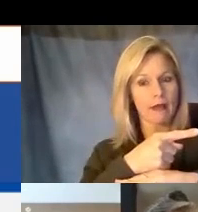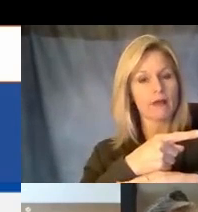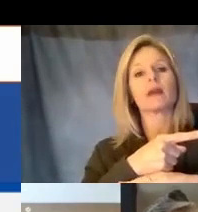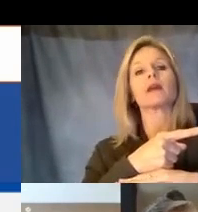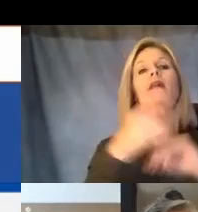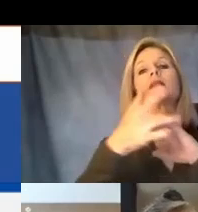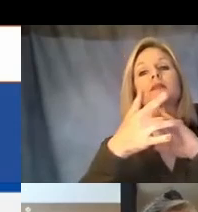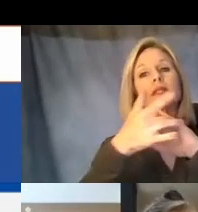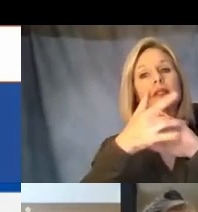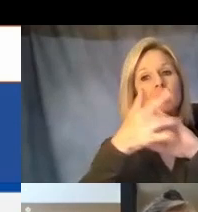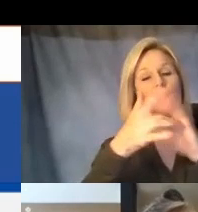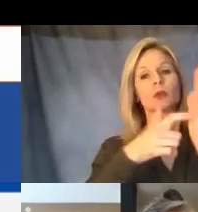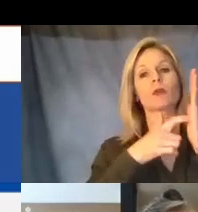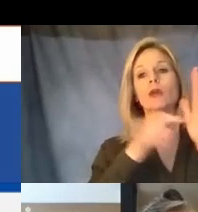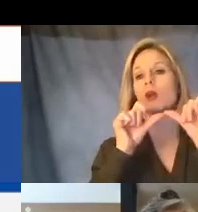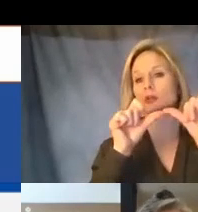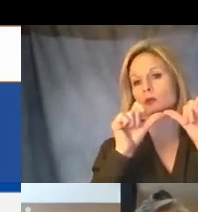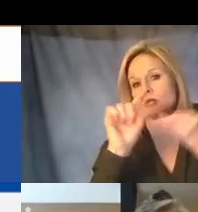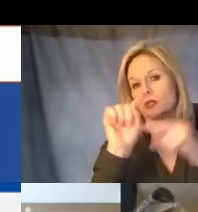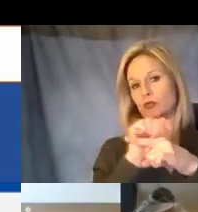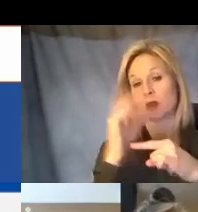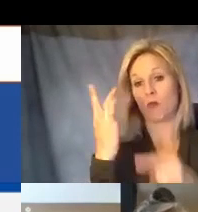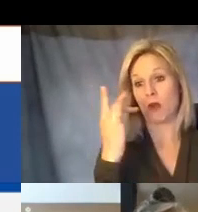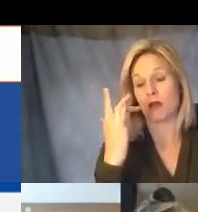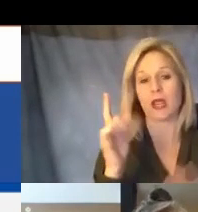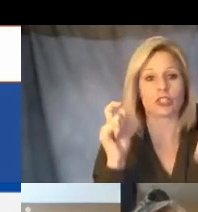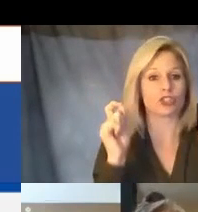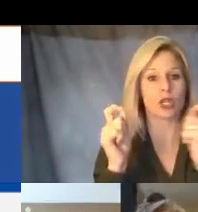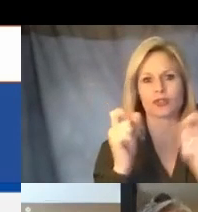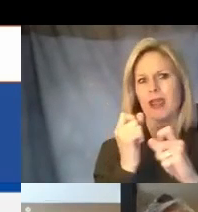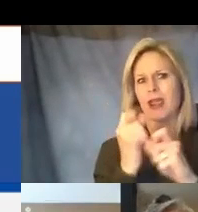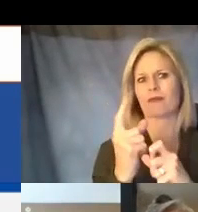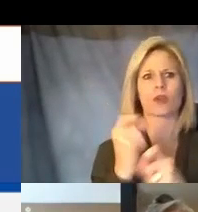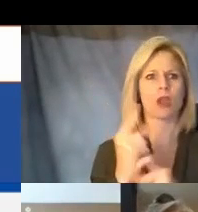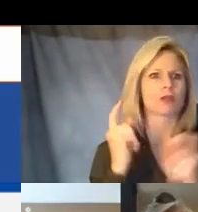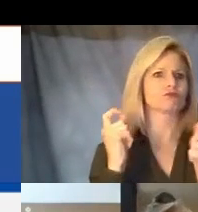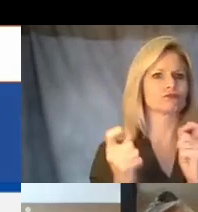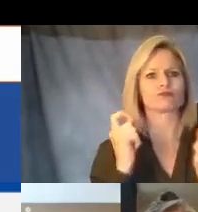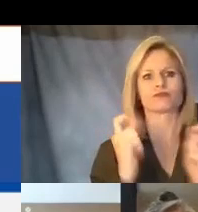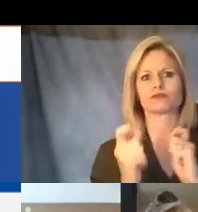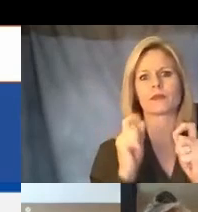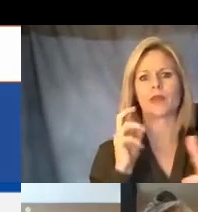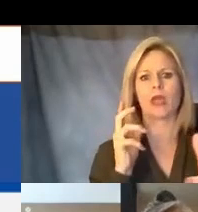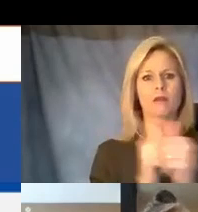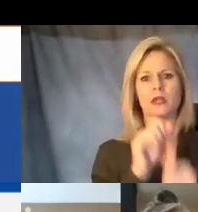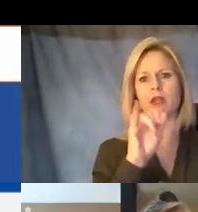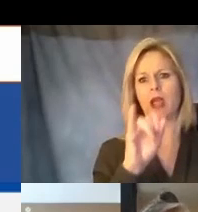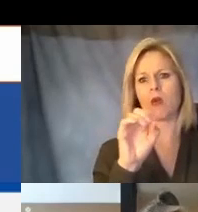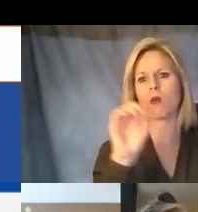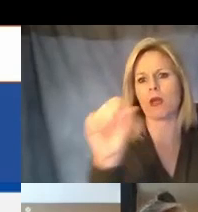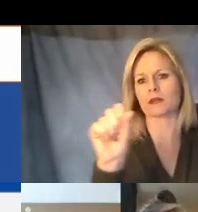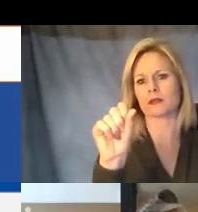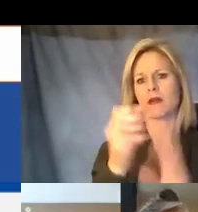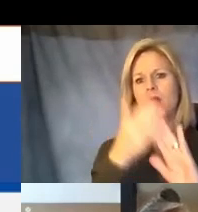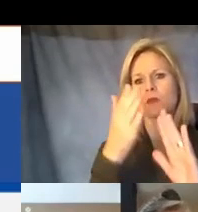it requires an ongoing training because it changes every year. They update the iOS, the operating system of